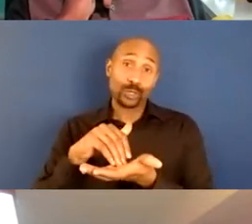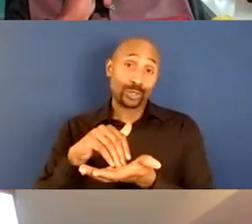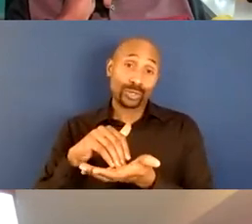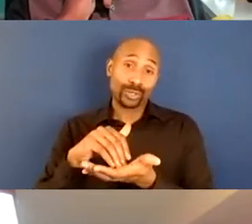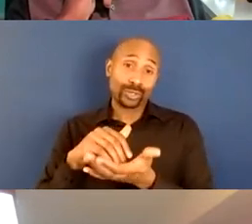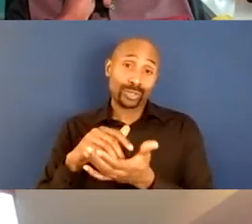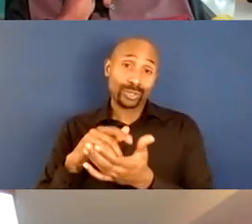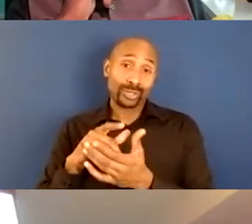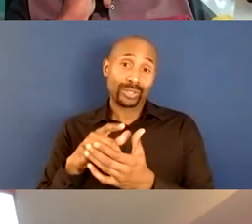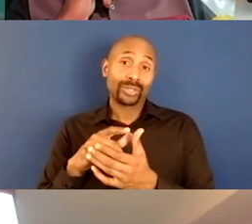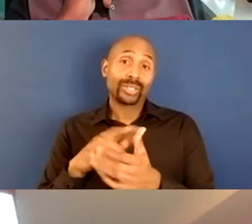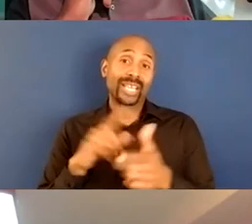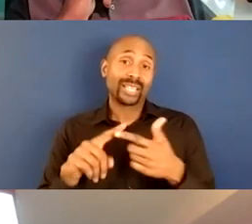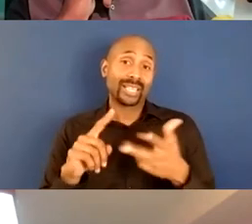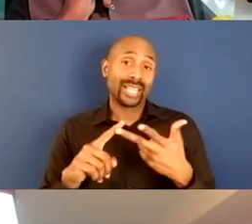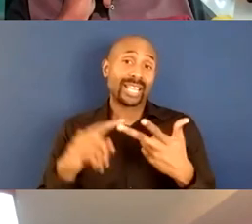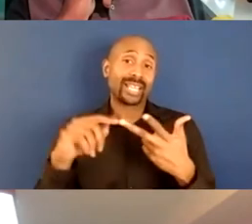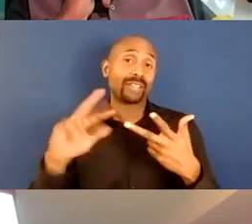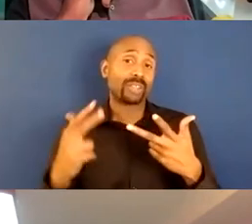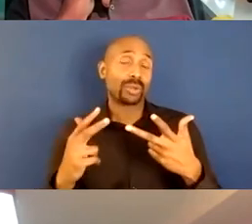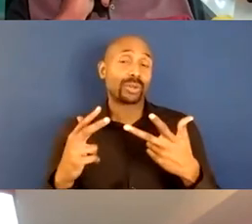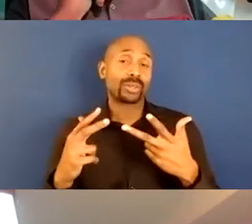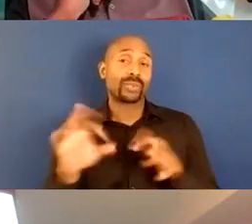critical theory question.